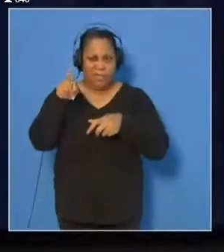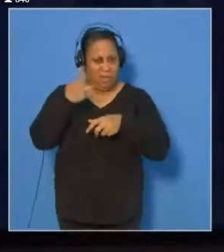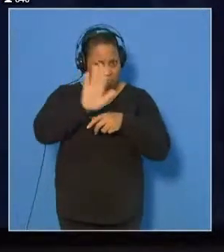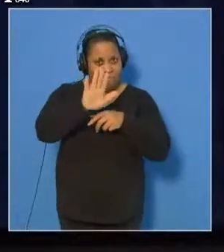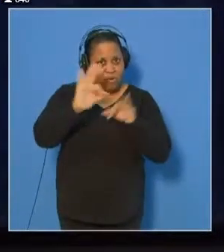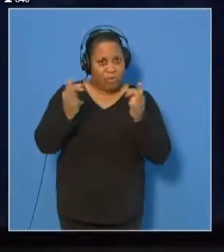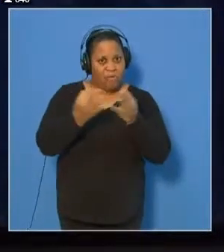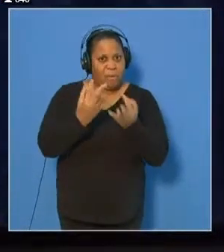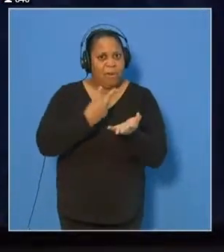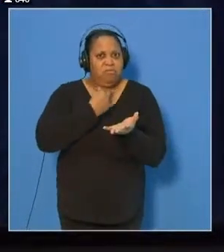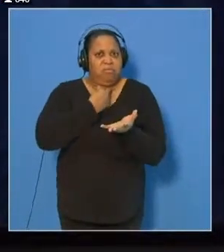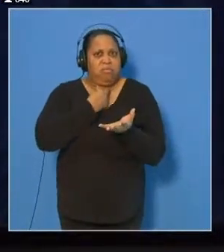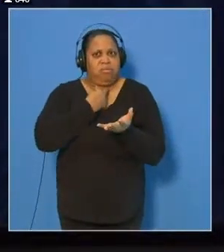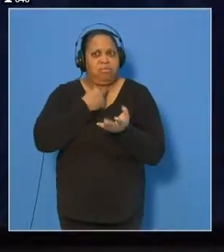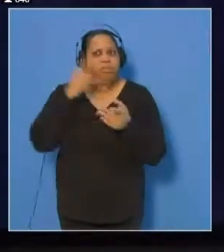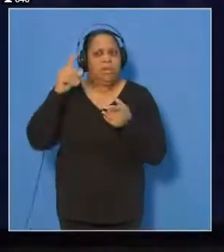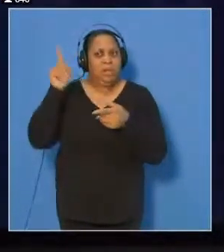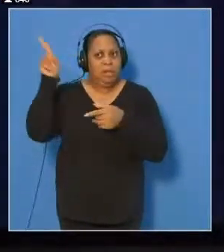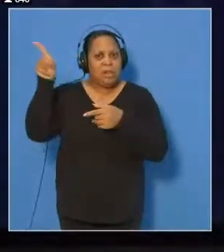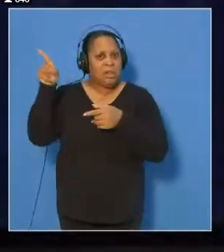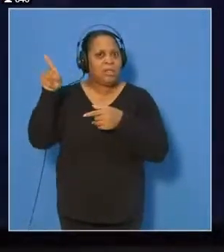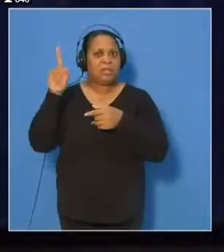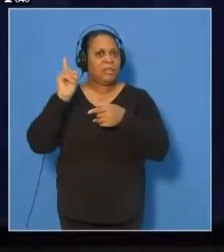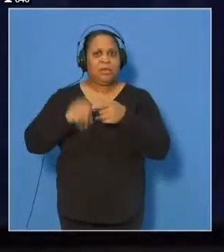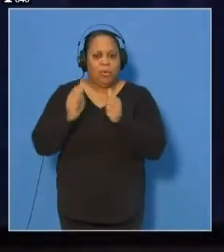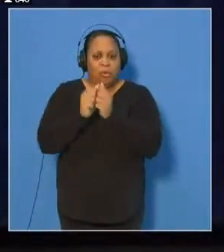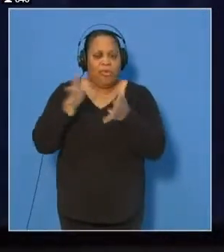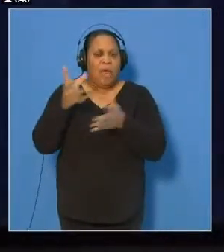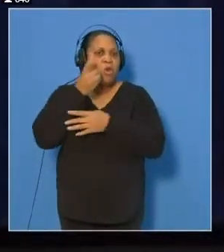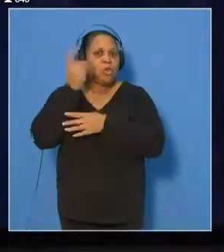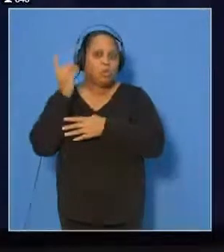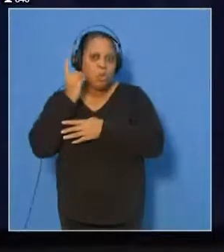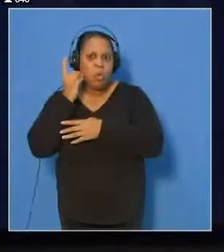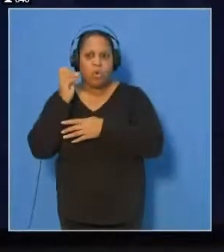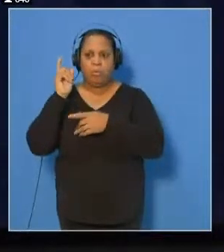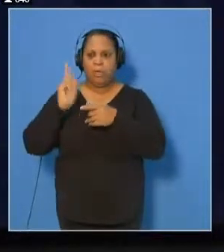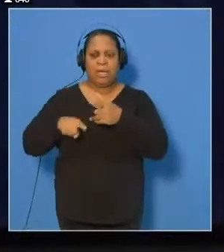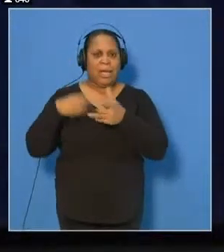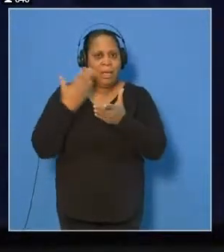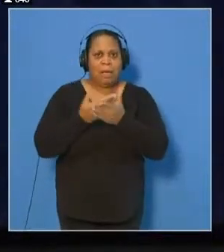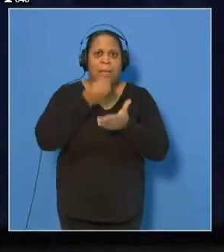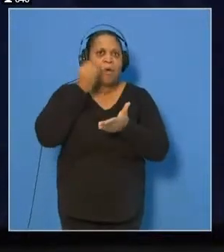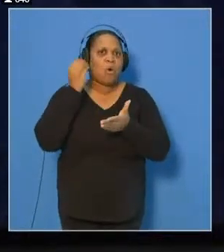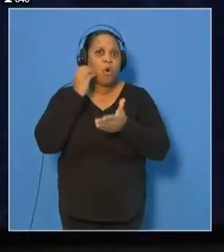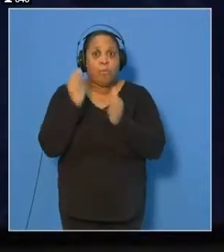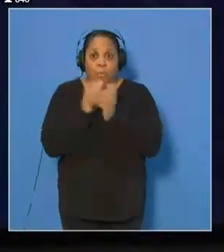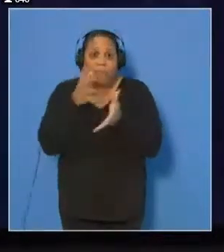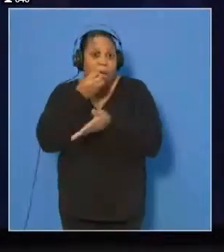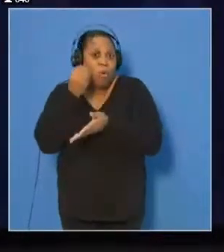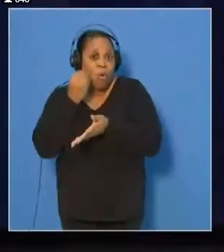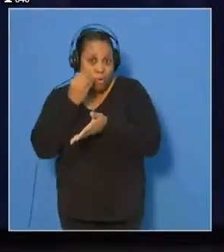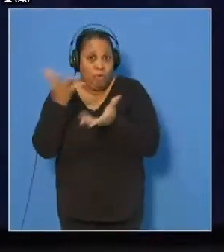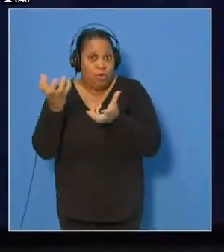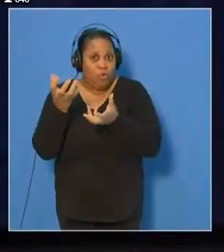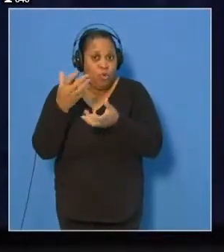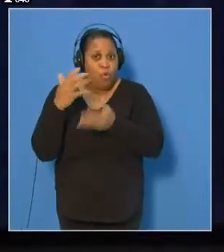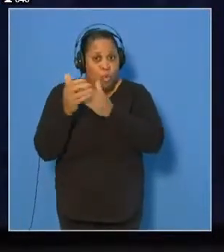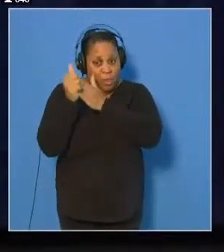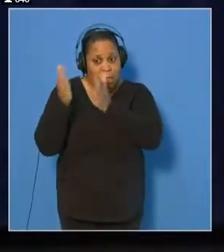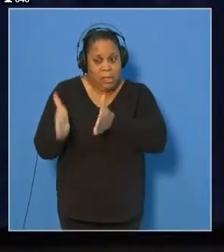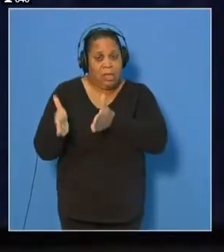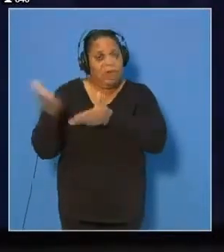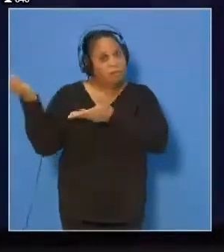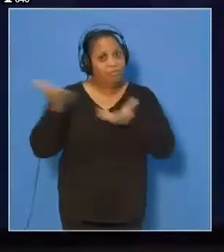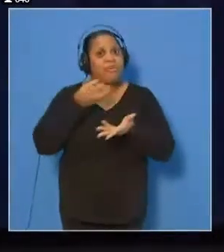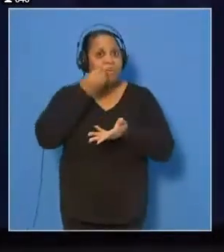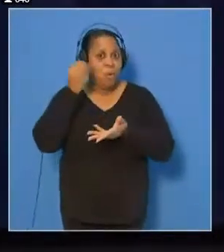was struggling, that was destitute, that was without a dorm, that was basically to a point in time they were homeless, you would want the leader of your country to bring them home too. So